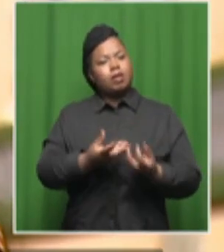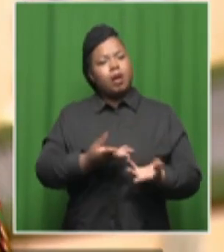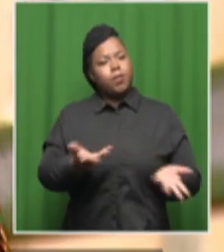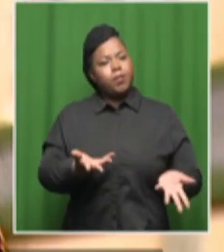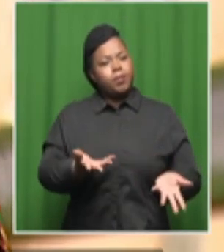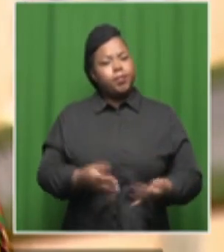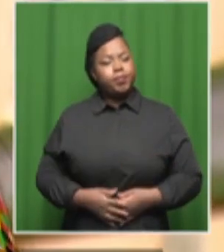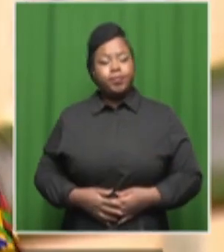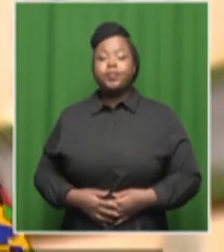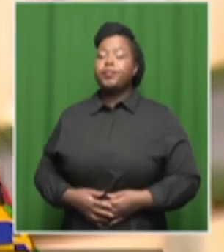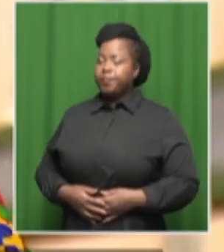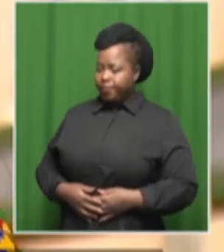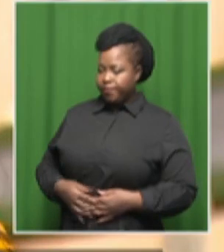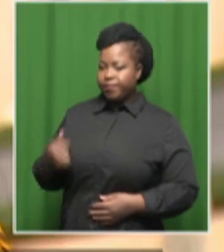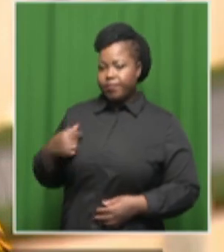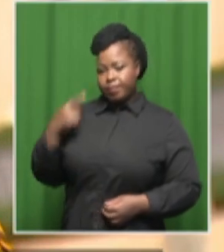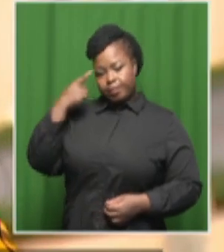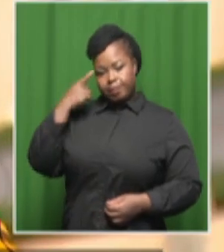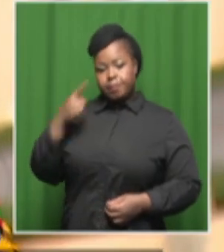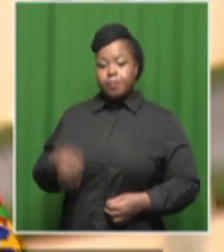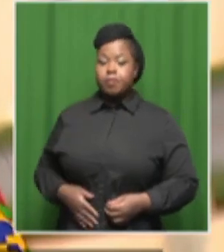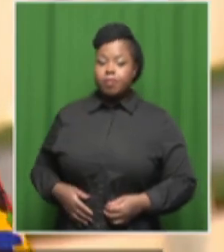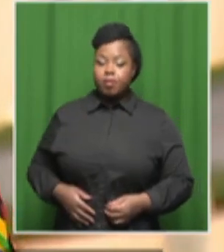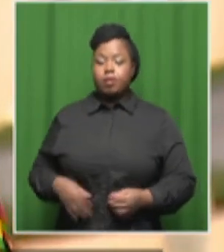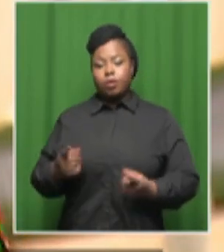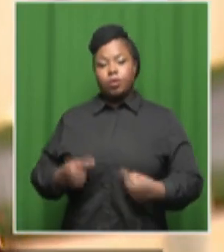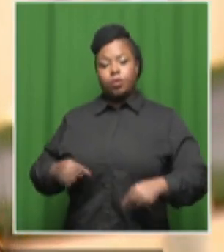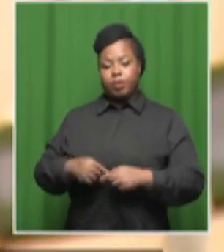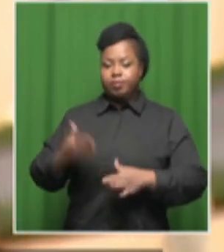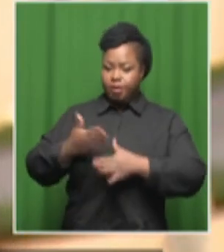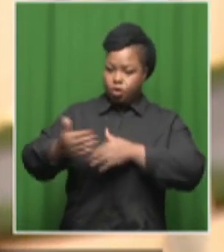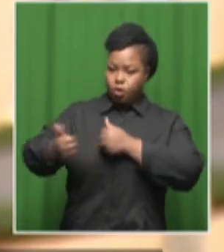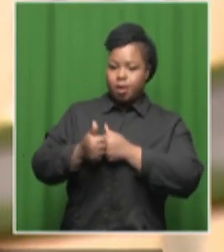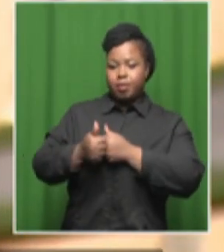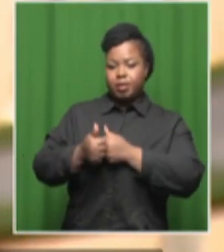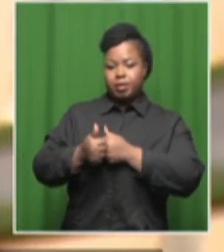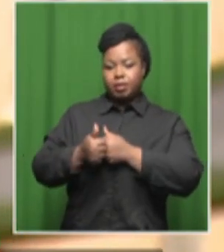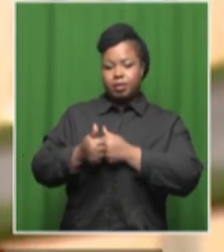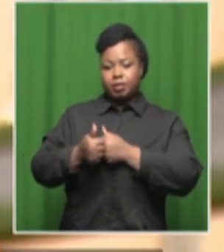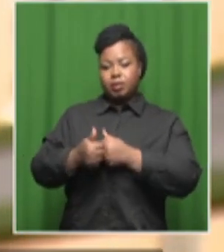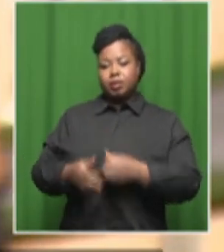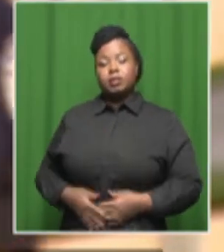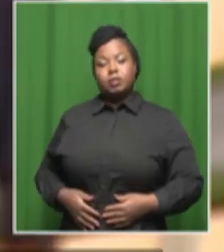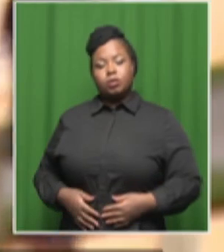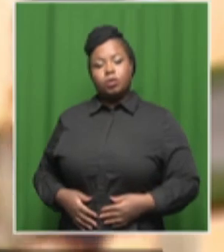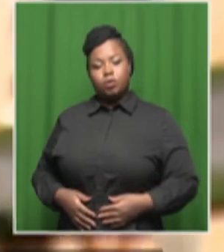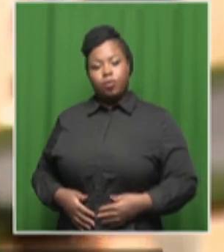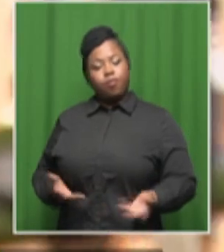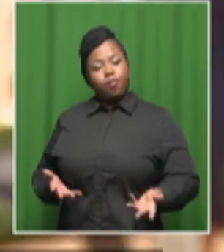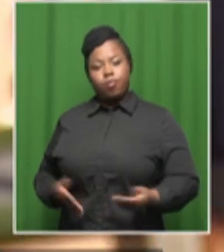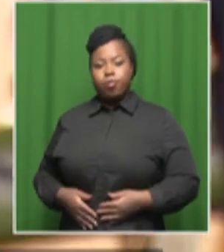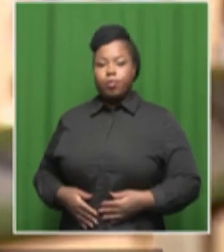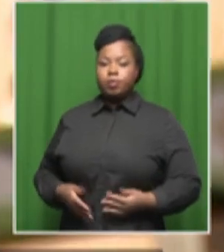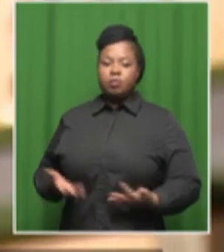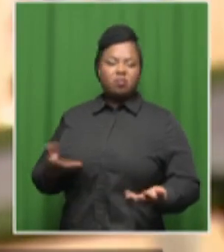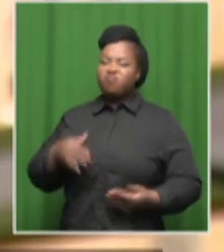well? I think what's important is that we'll then be able to collaborate, and the access will actually mean that